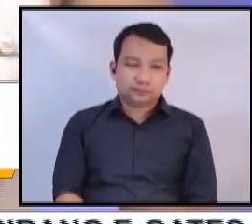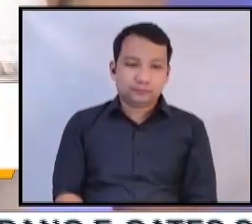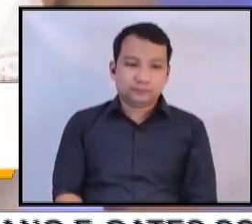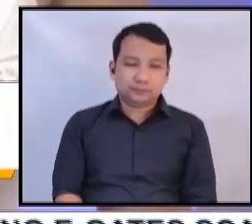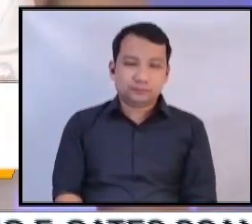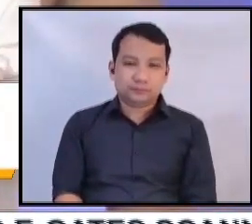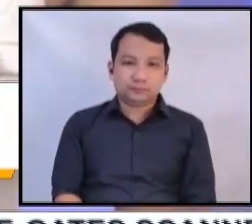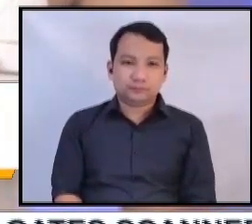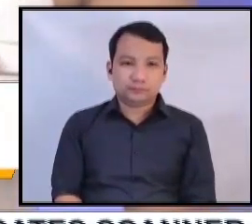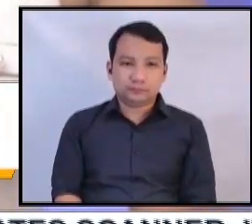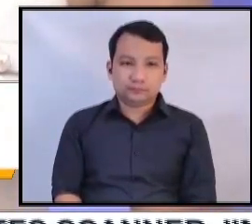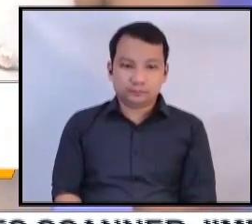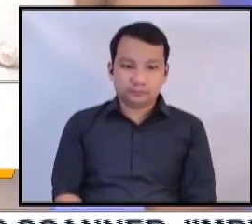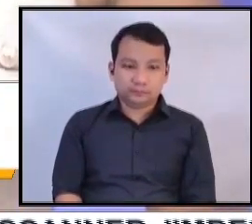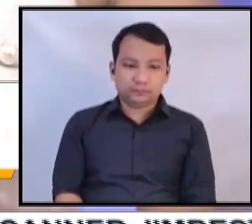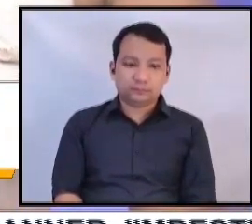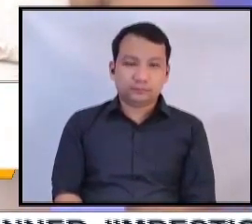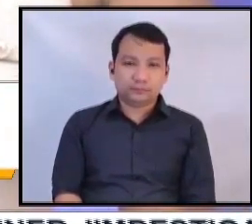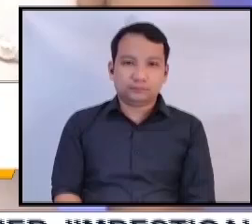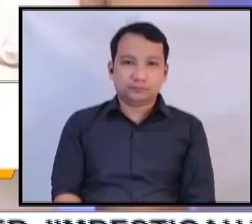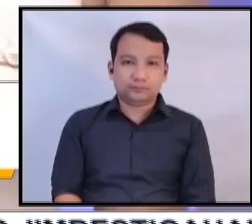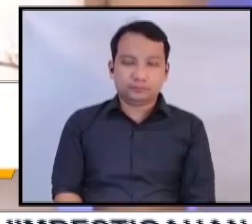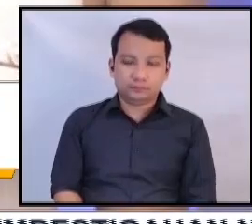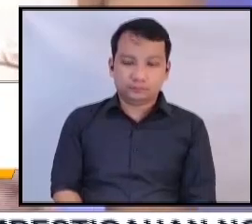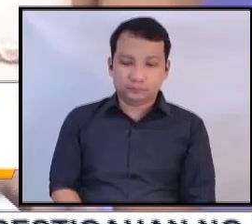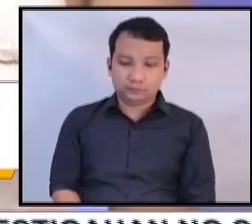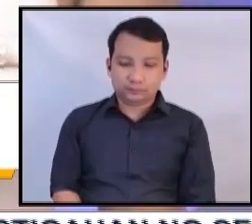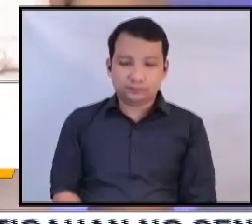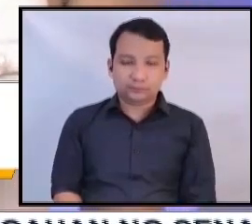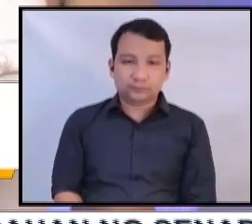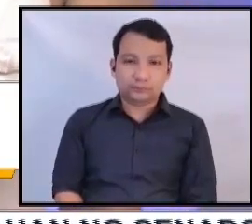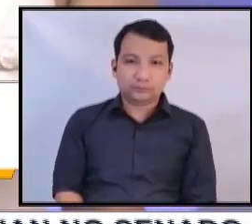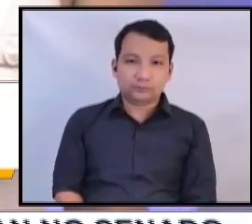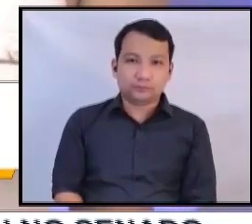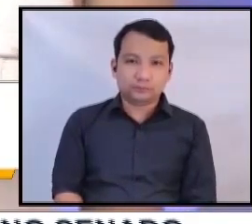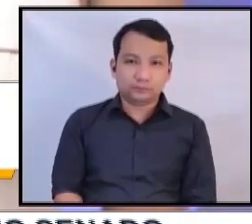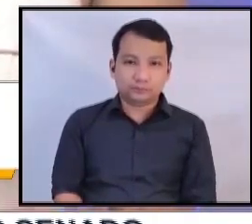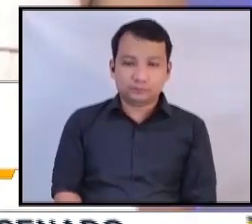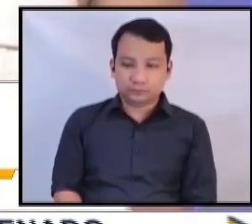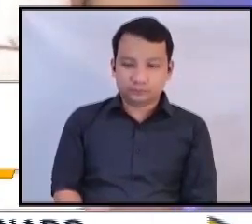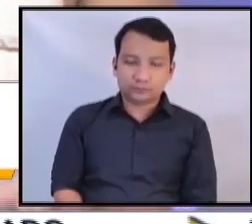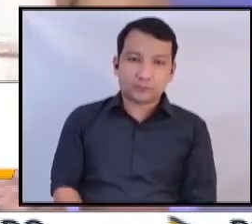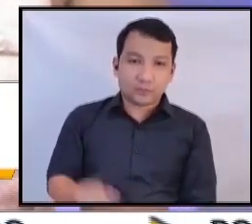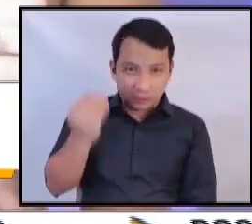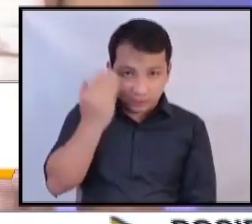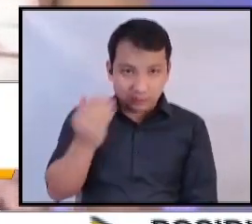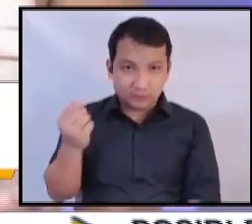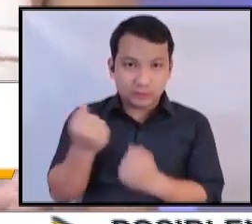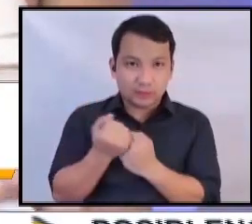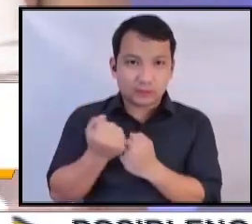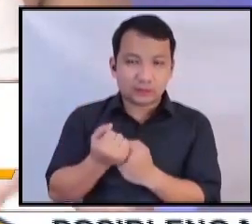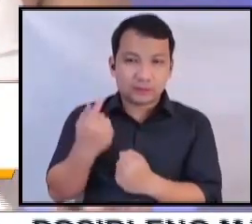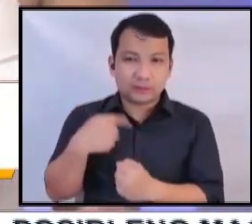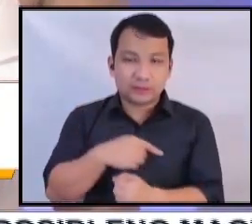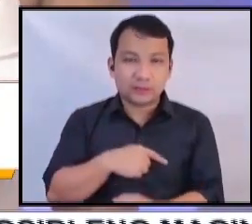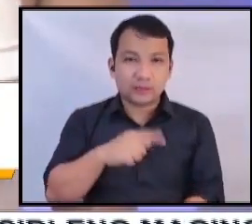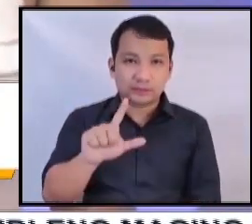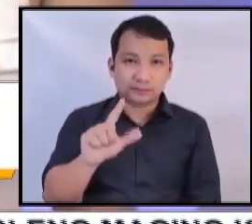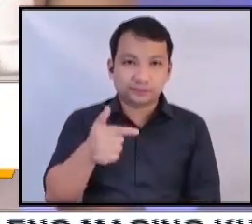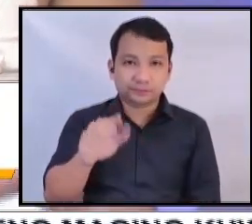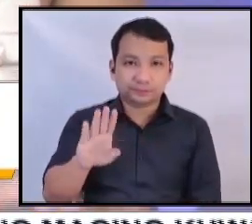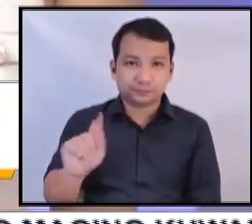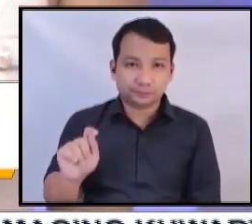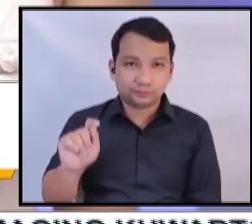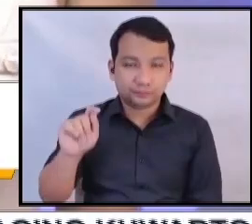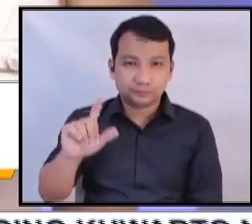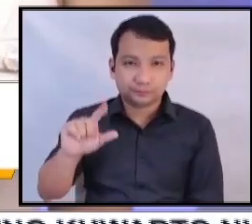sa pageantry. Ang daming mga supporters, yung glam team natin ay mga LGBTQIA members.